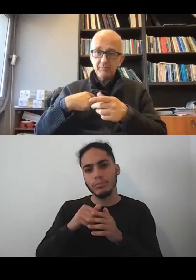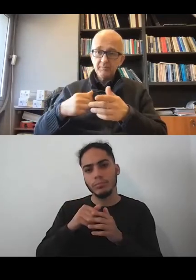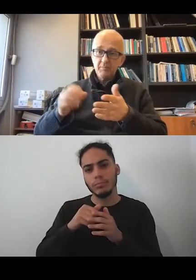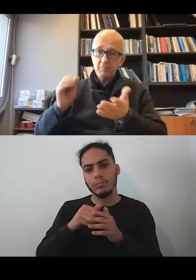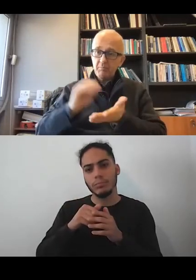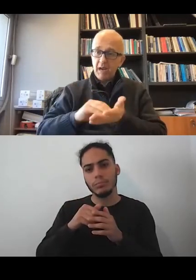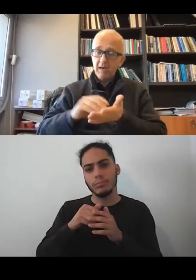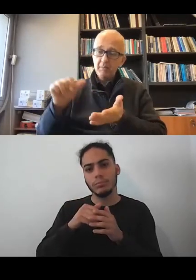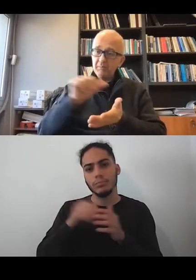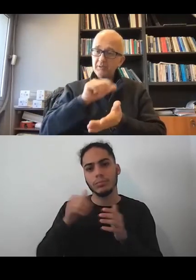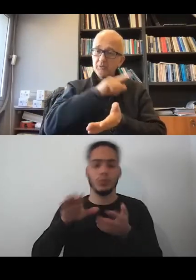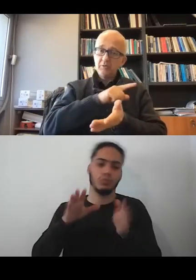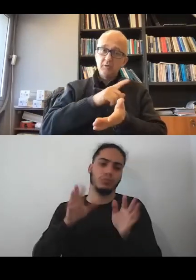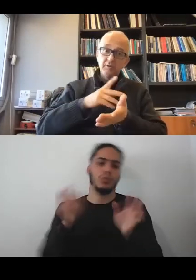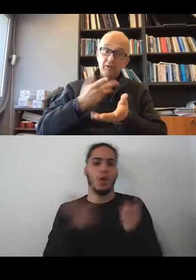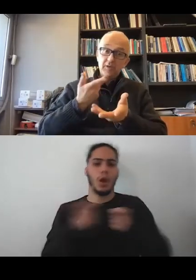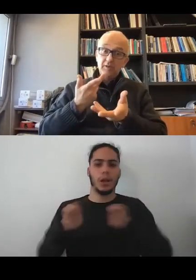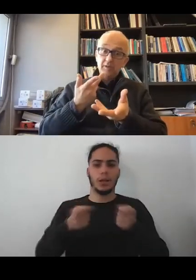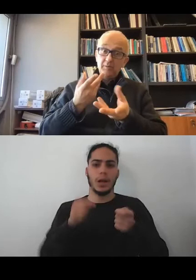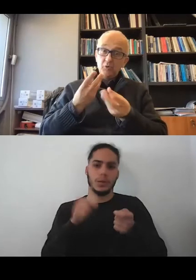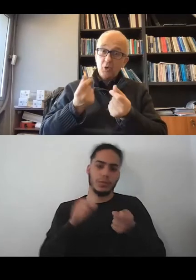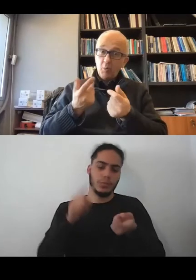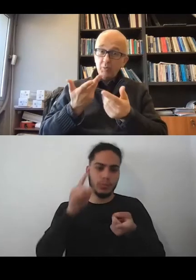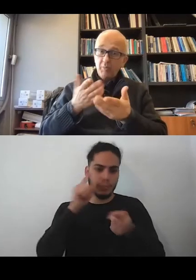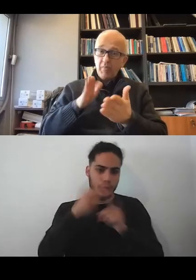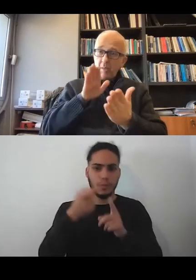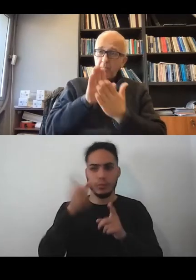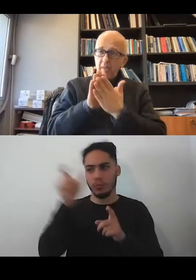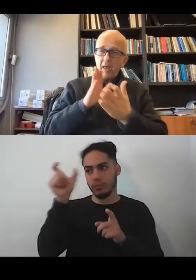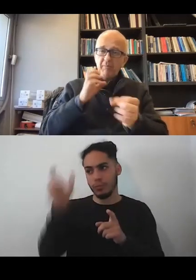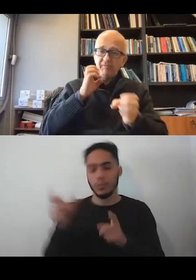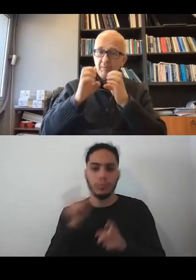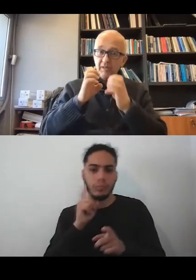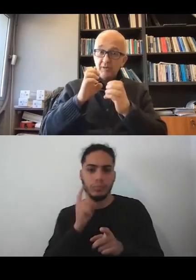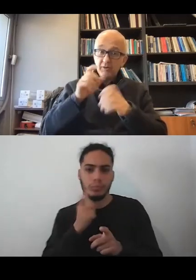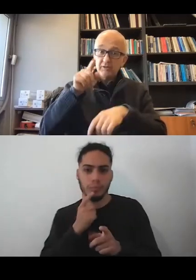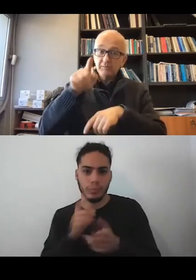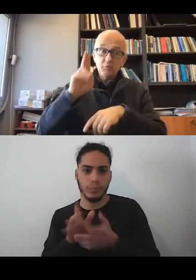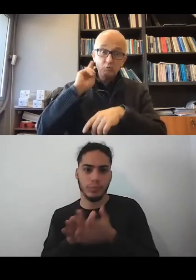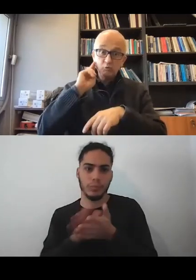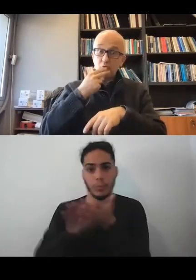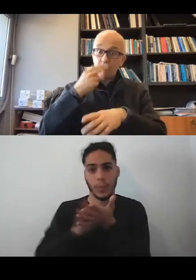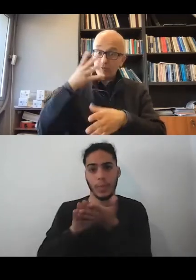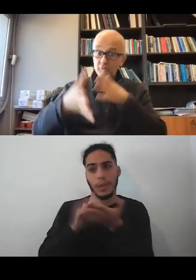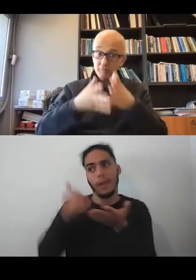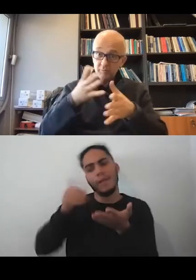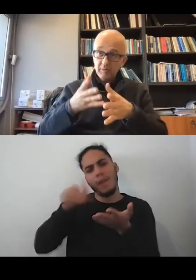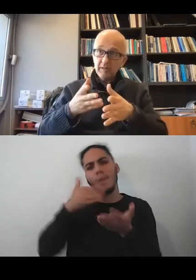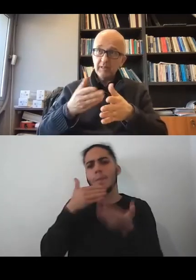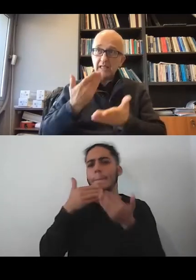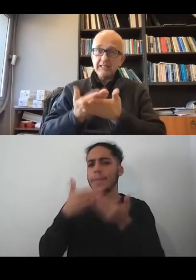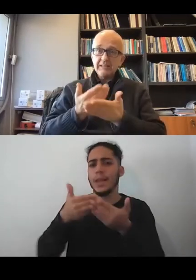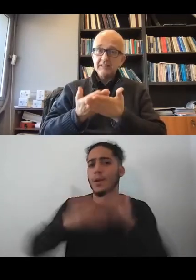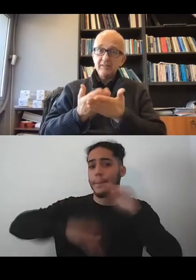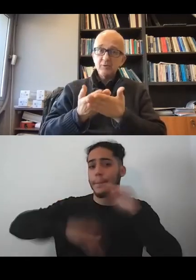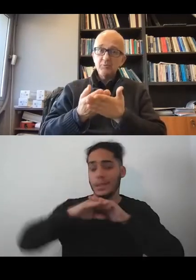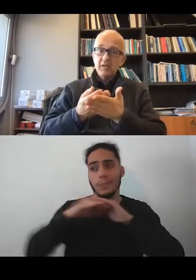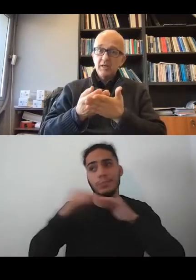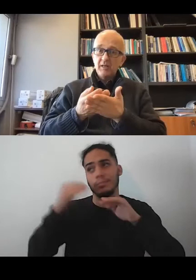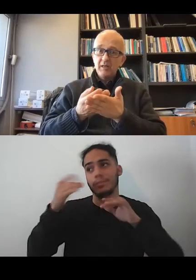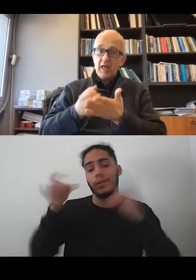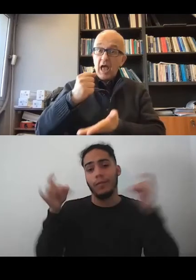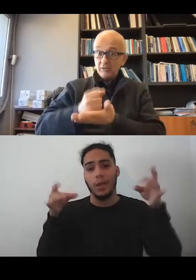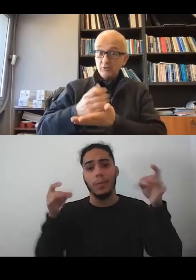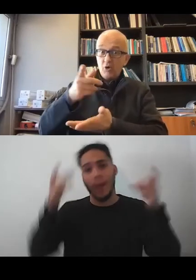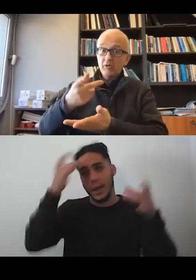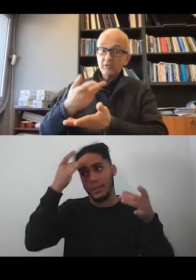signers and to ask feedback as much as we can to help them improve the